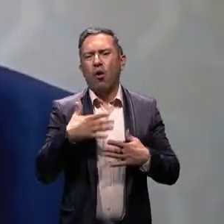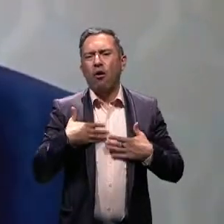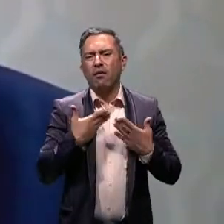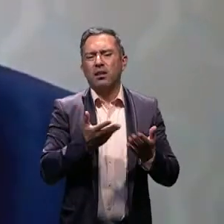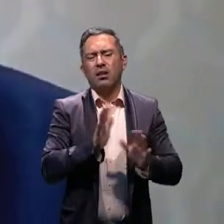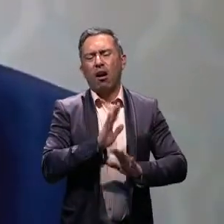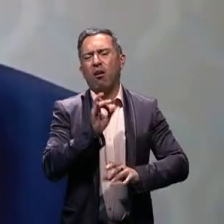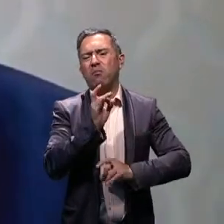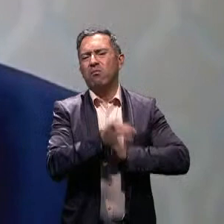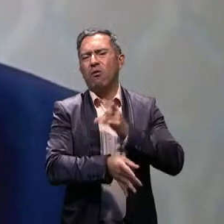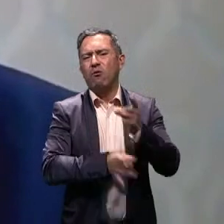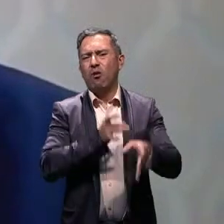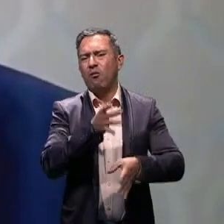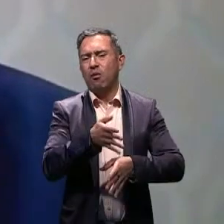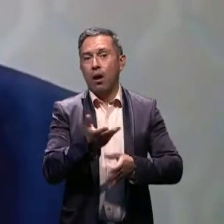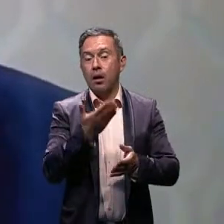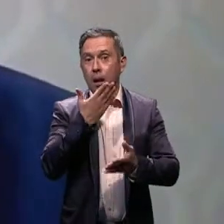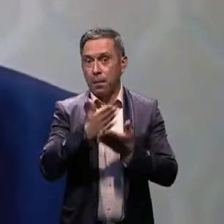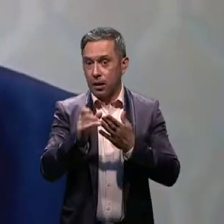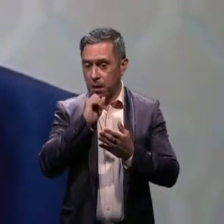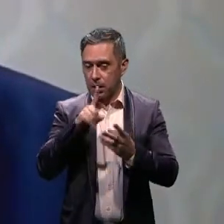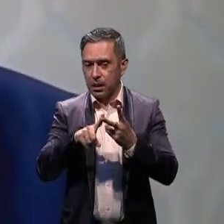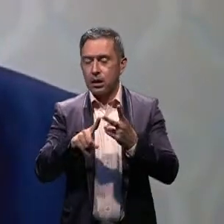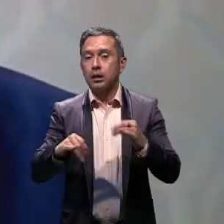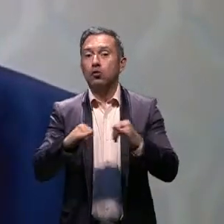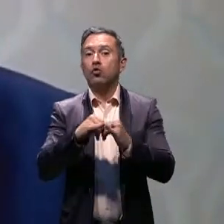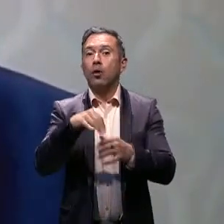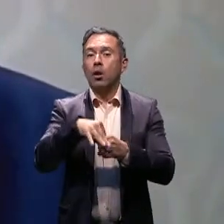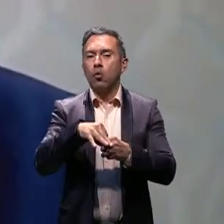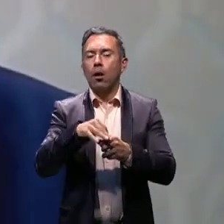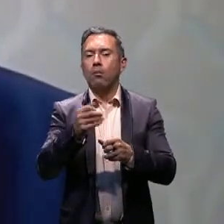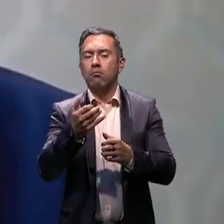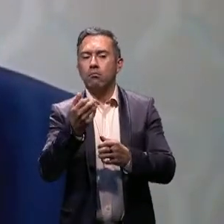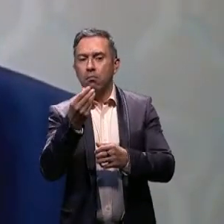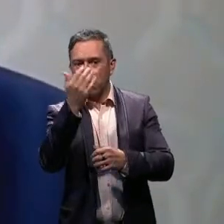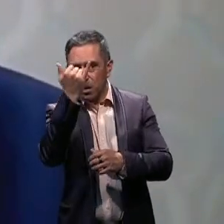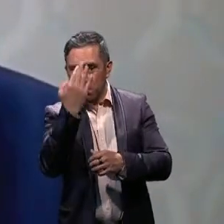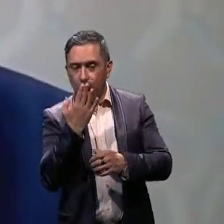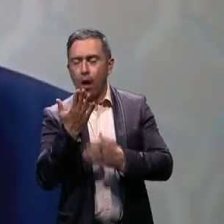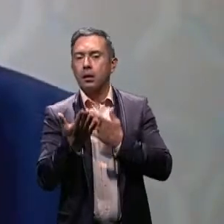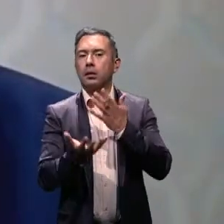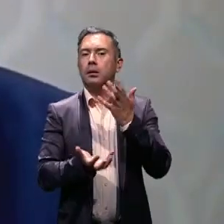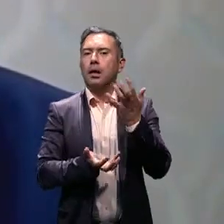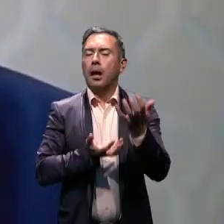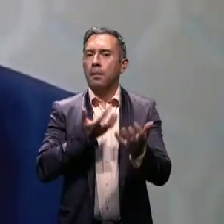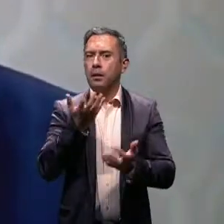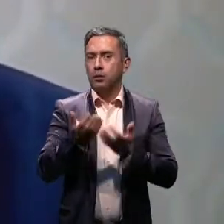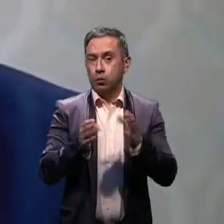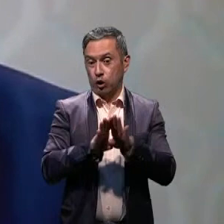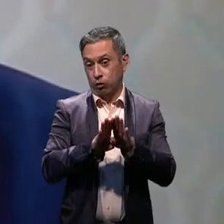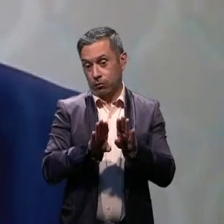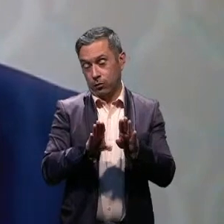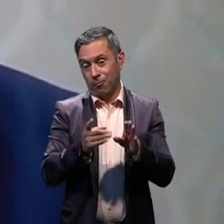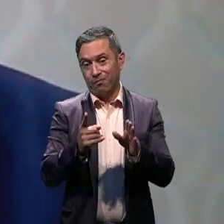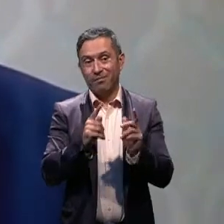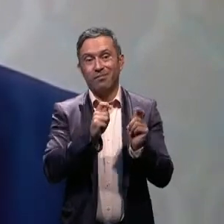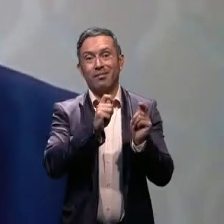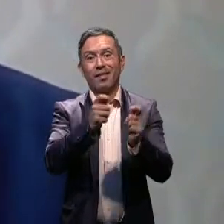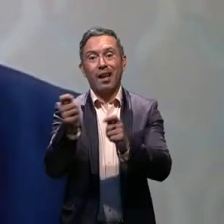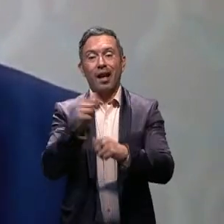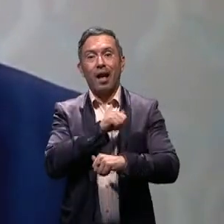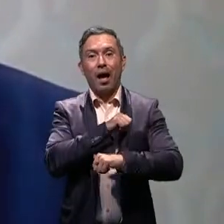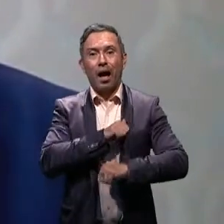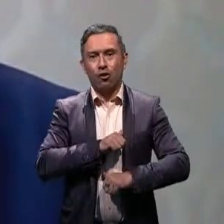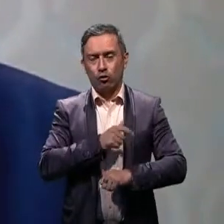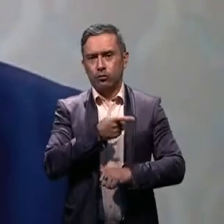also institutional risks that subtract legitimacy to those who take